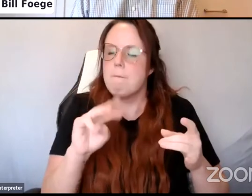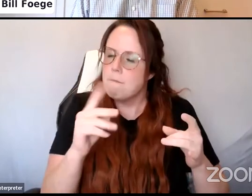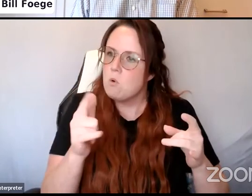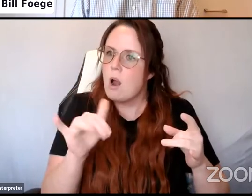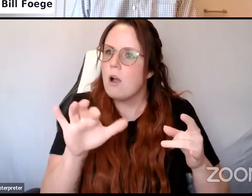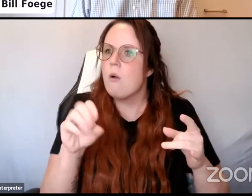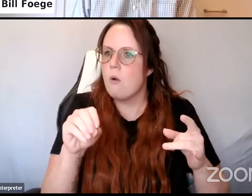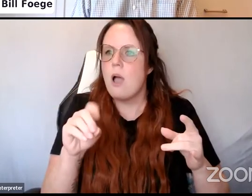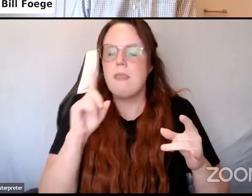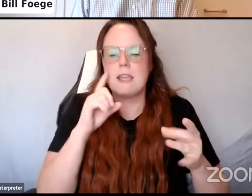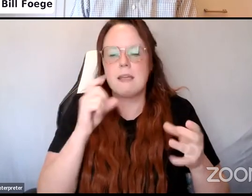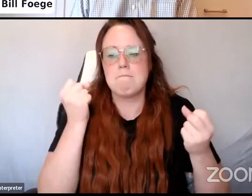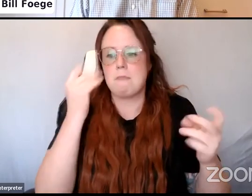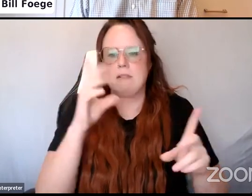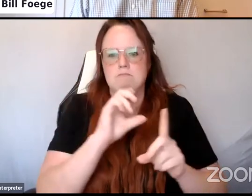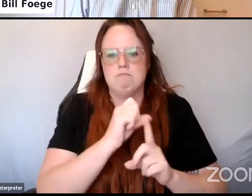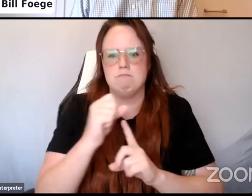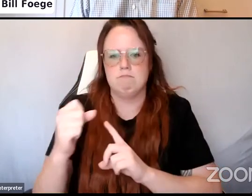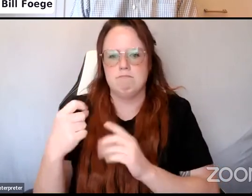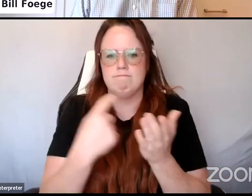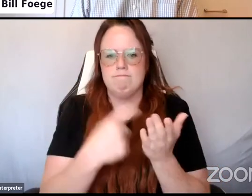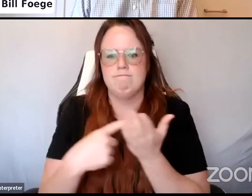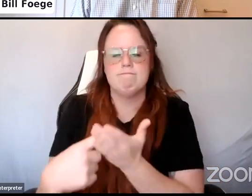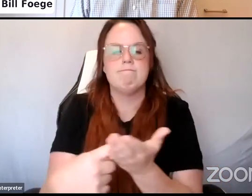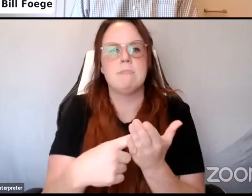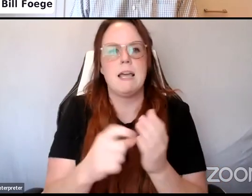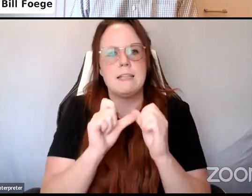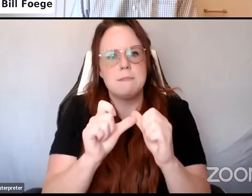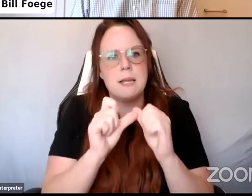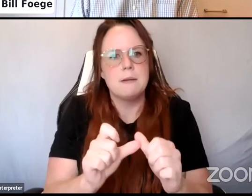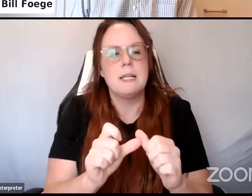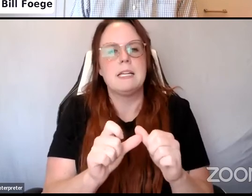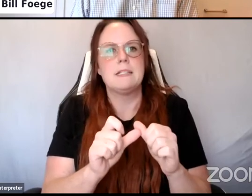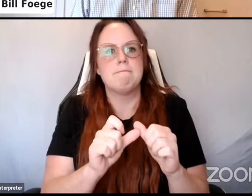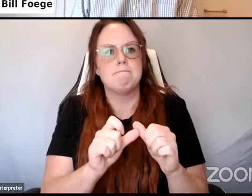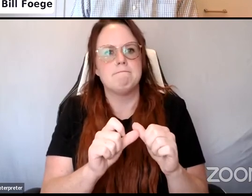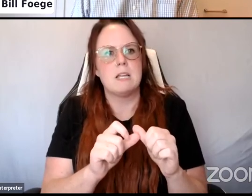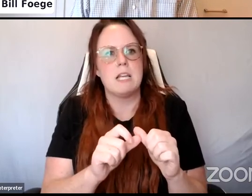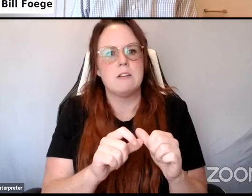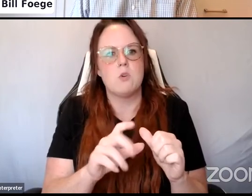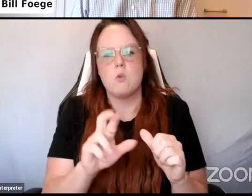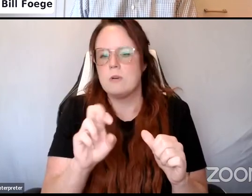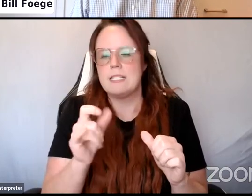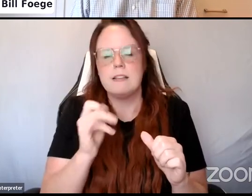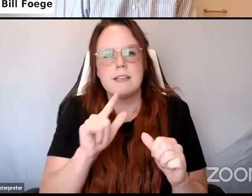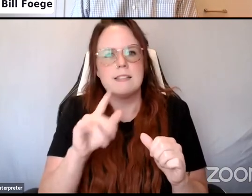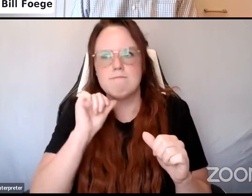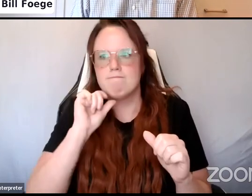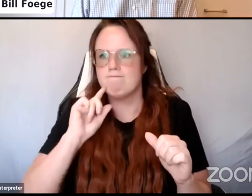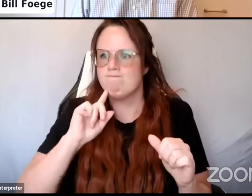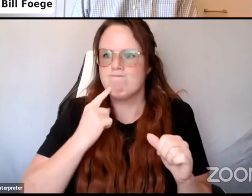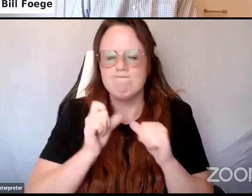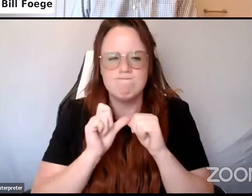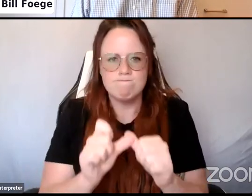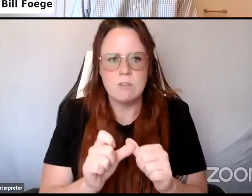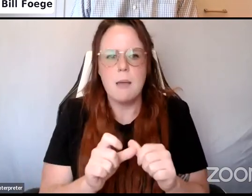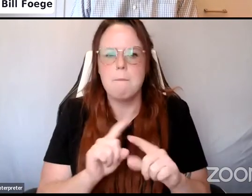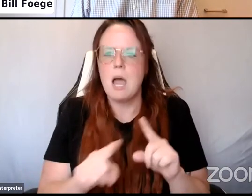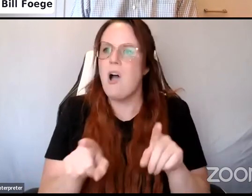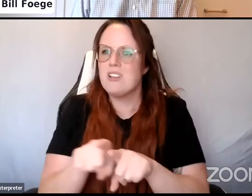know in many cases we're talking about sustainability and resilience but we're also talking about Equity uh you know at the end of the day